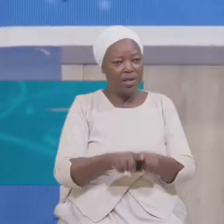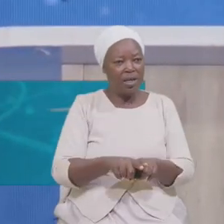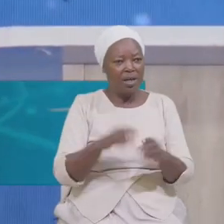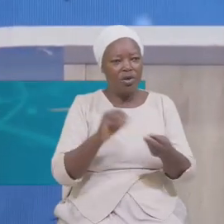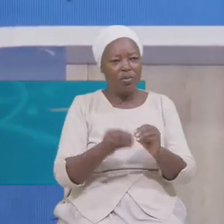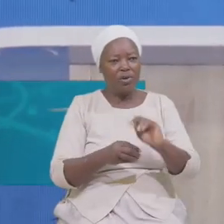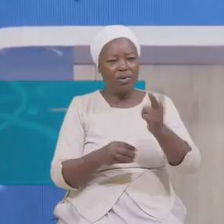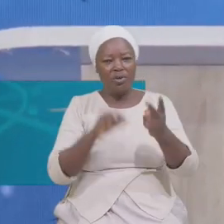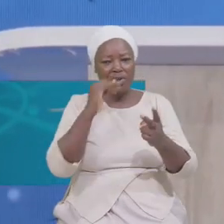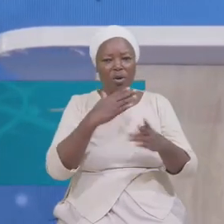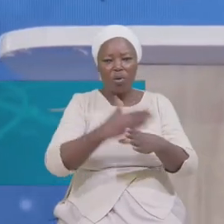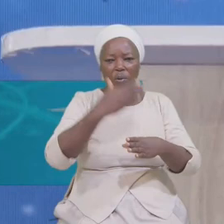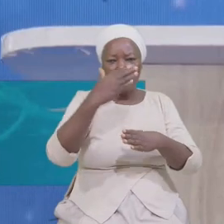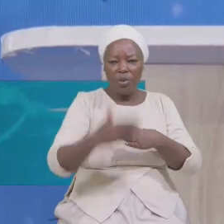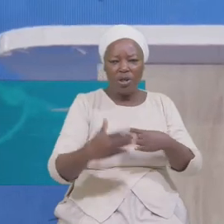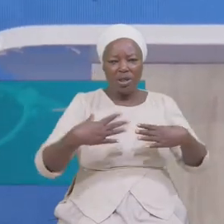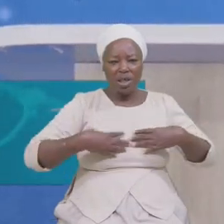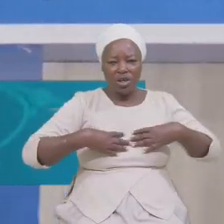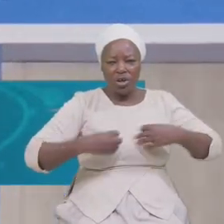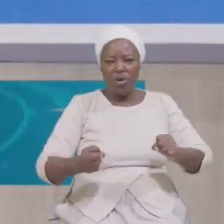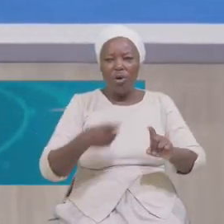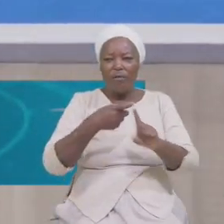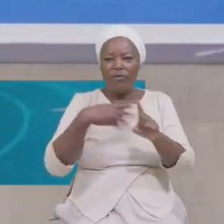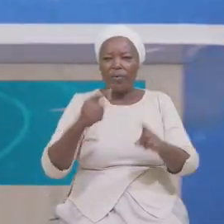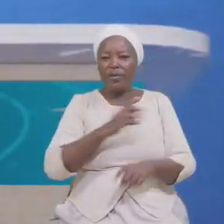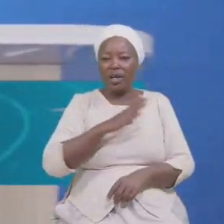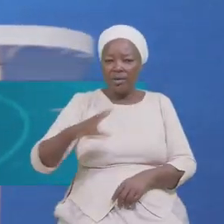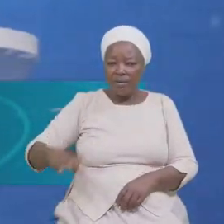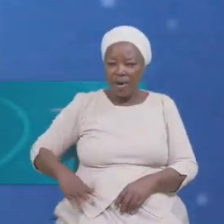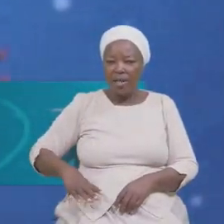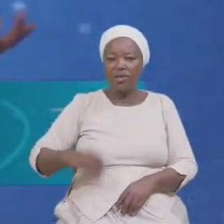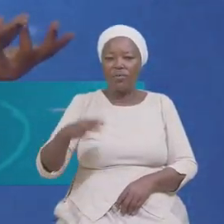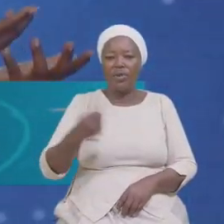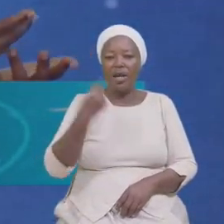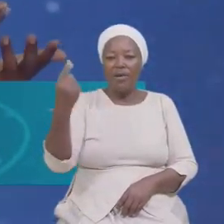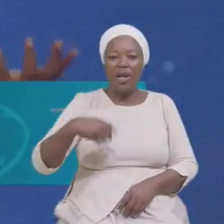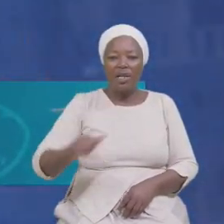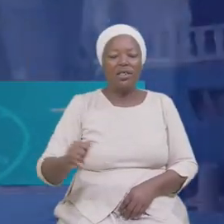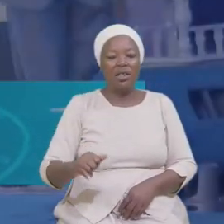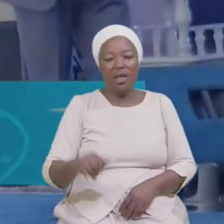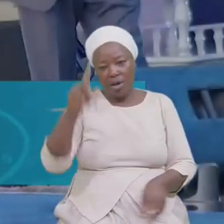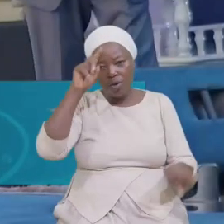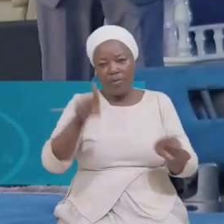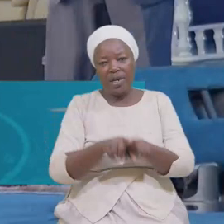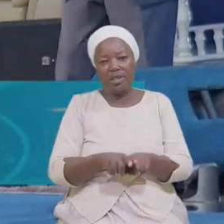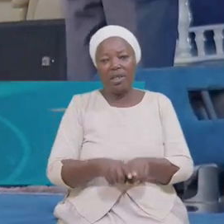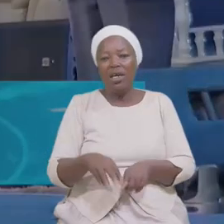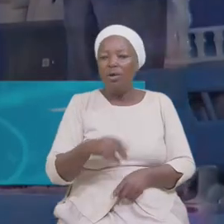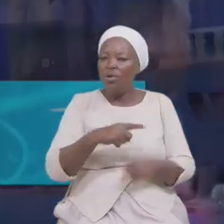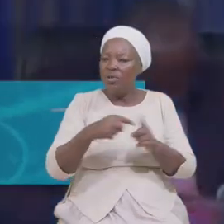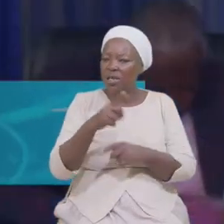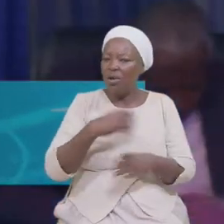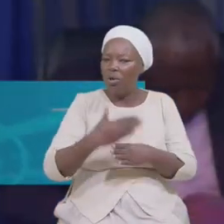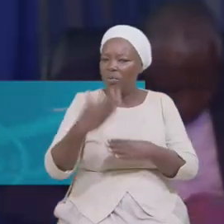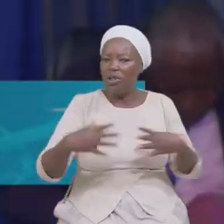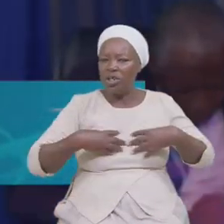from the Christ of the everlasting covenant. When it says complete cure, one,